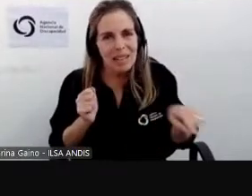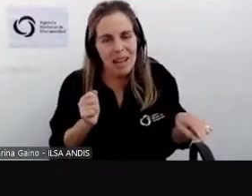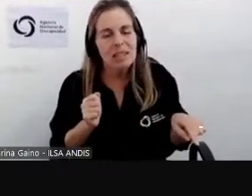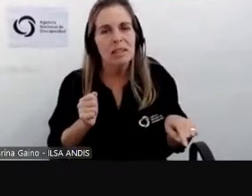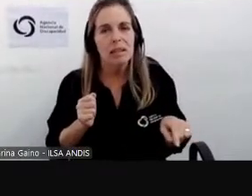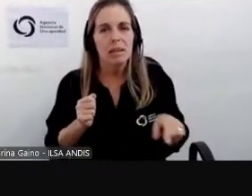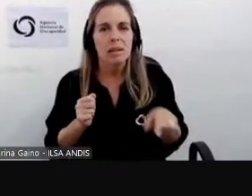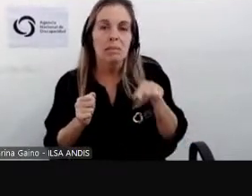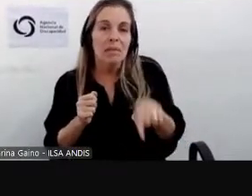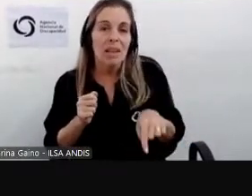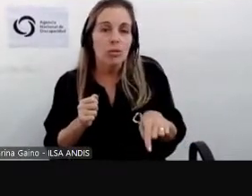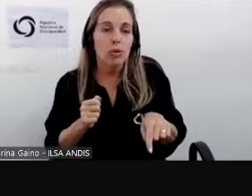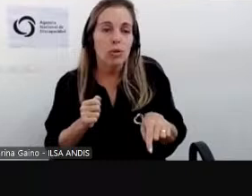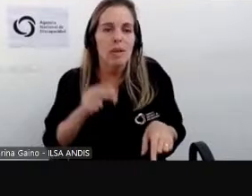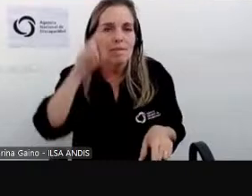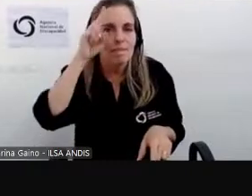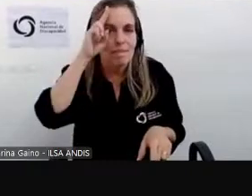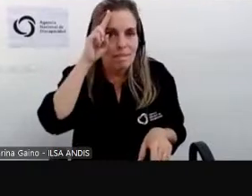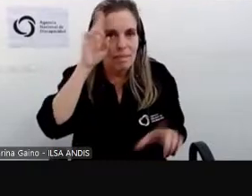companies,